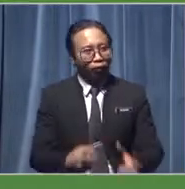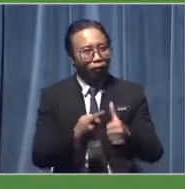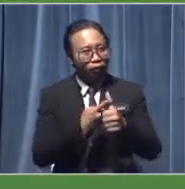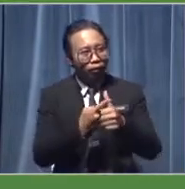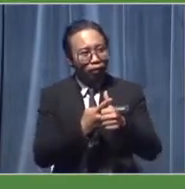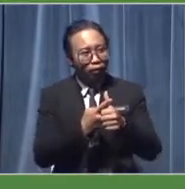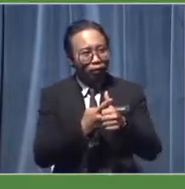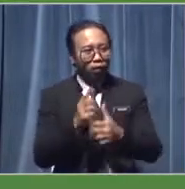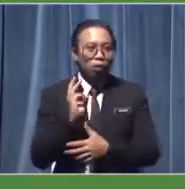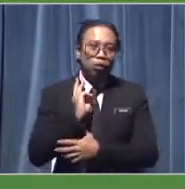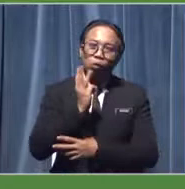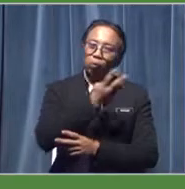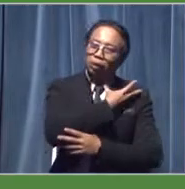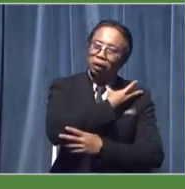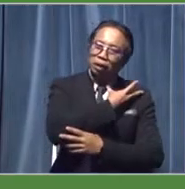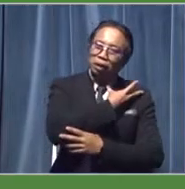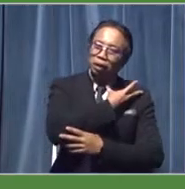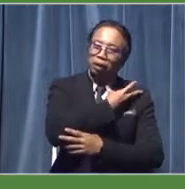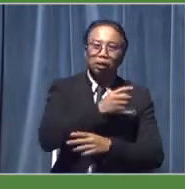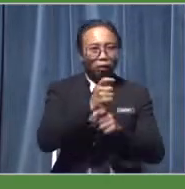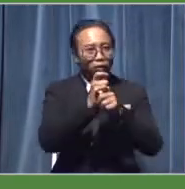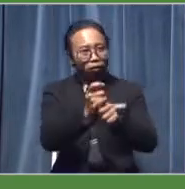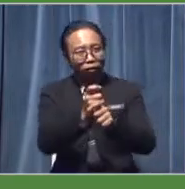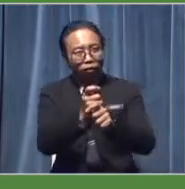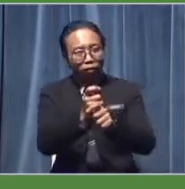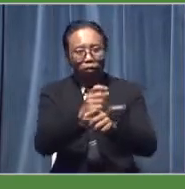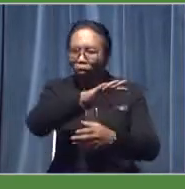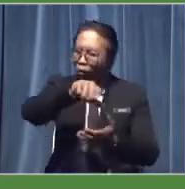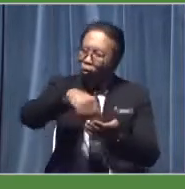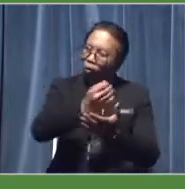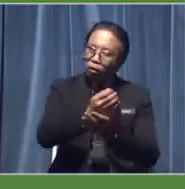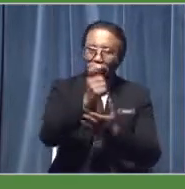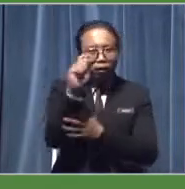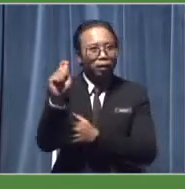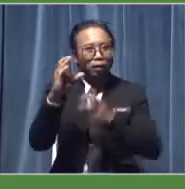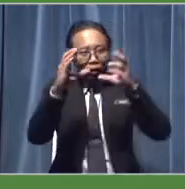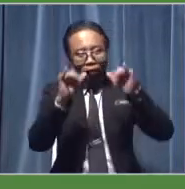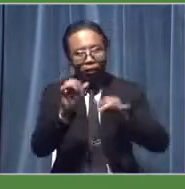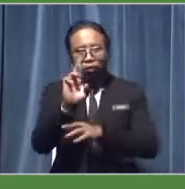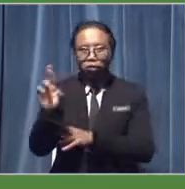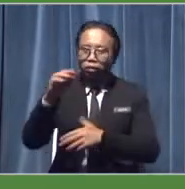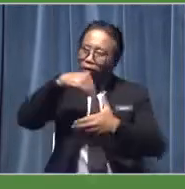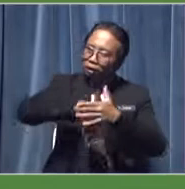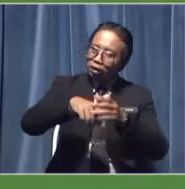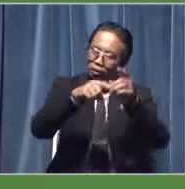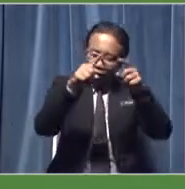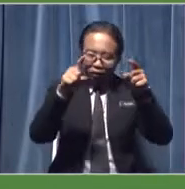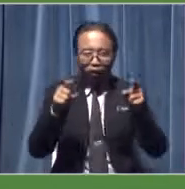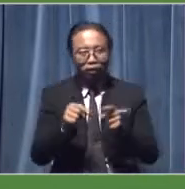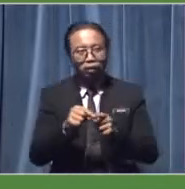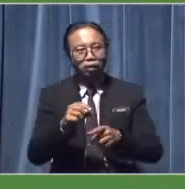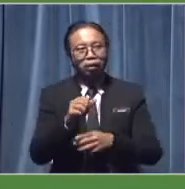First, we label all the capacitors in the circuit as